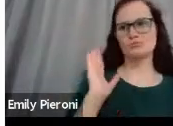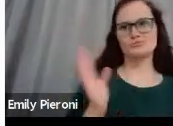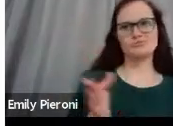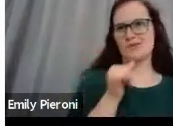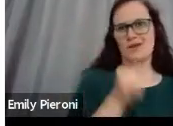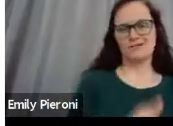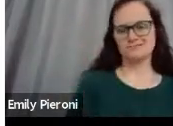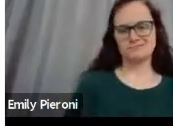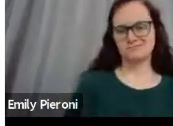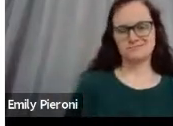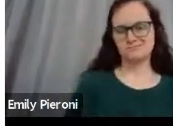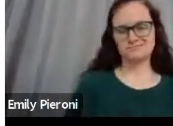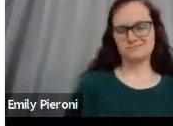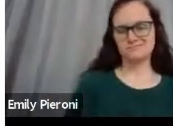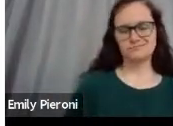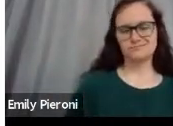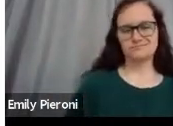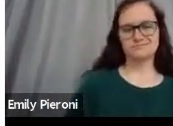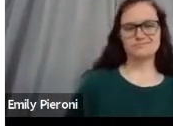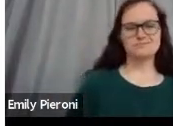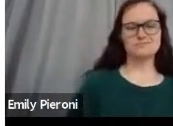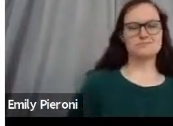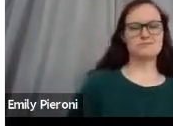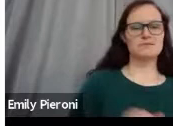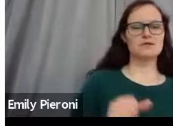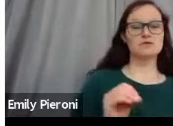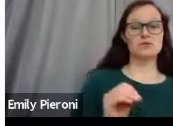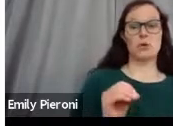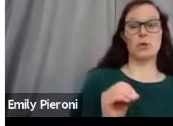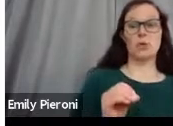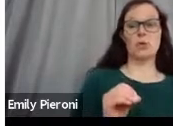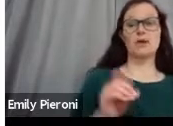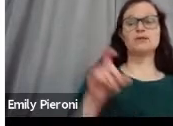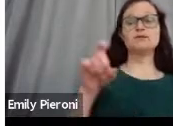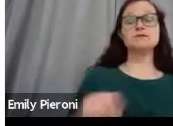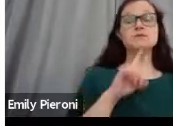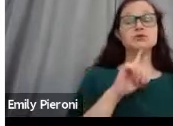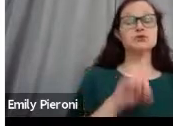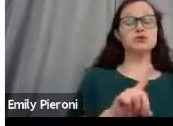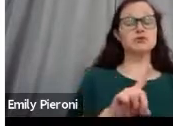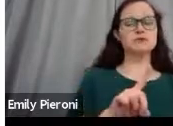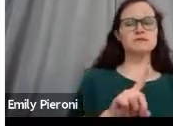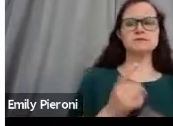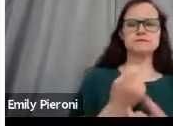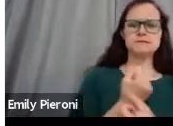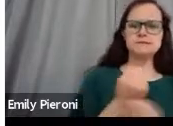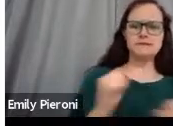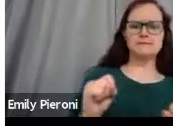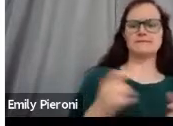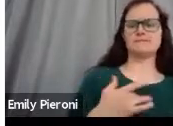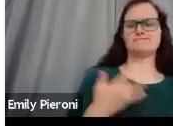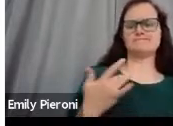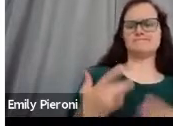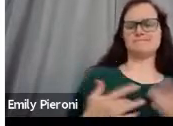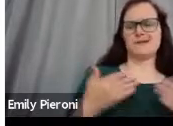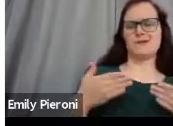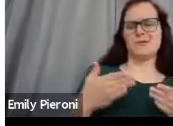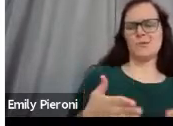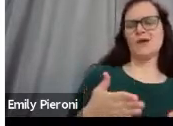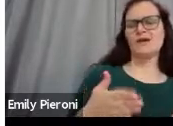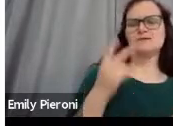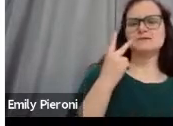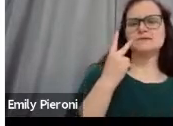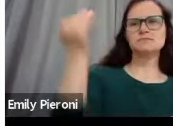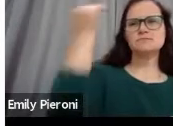stories is a safe and exciting way to look at knowledge in a different